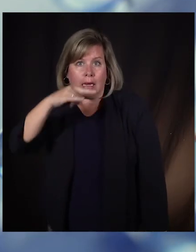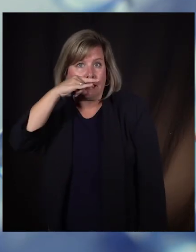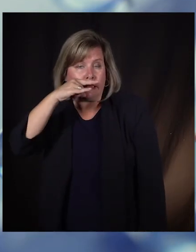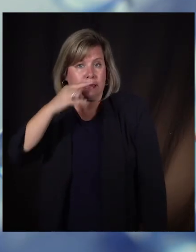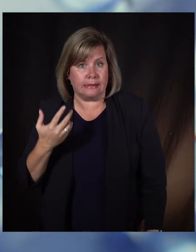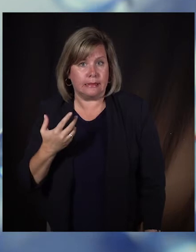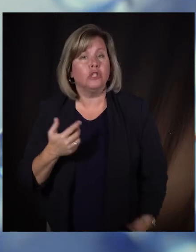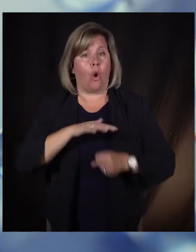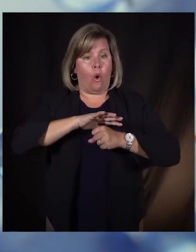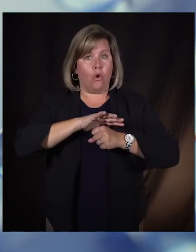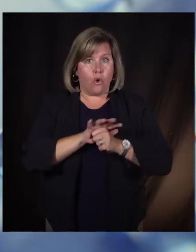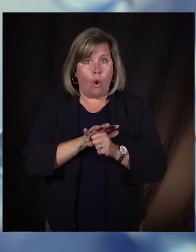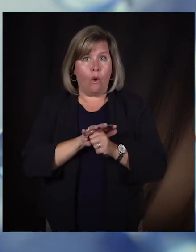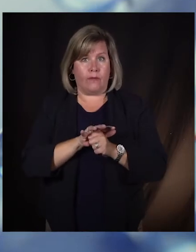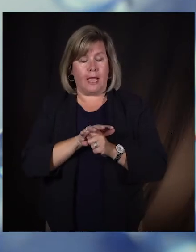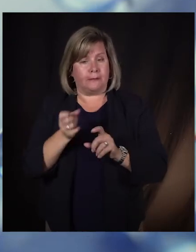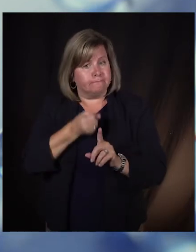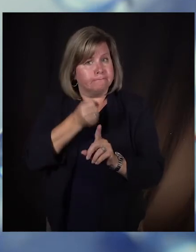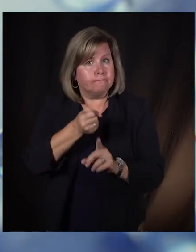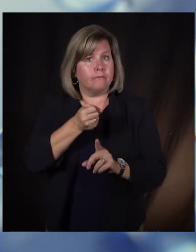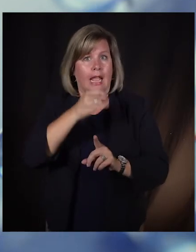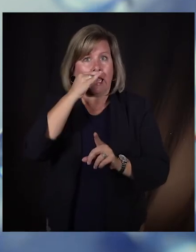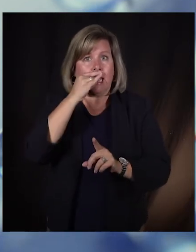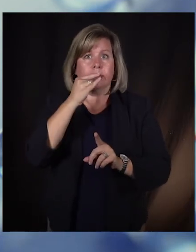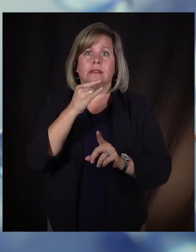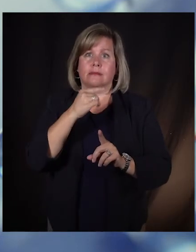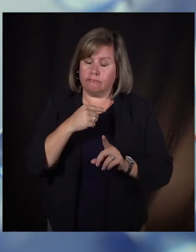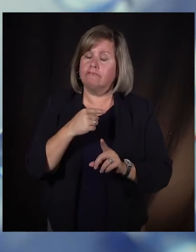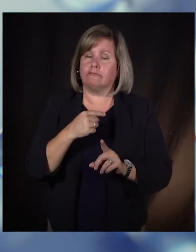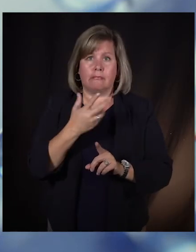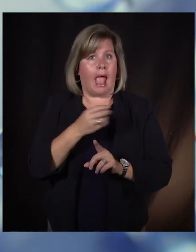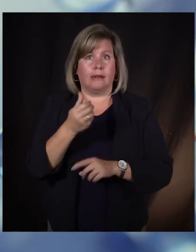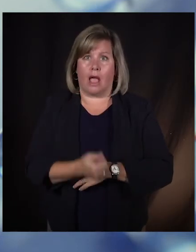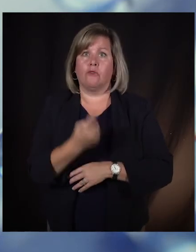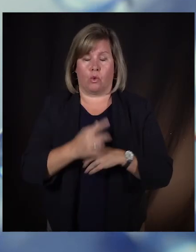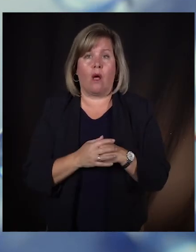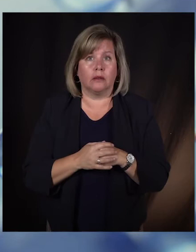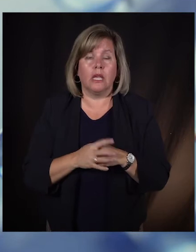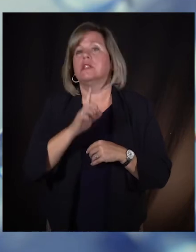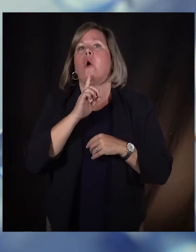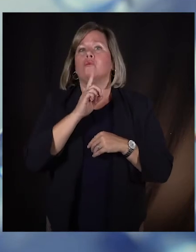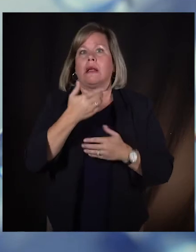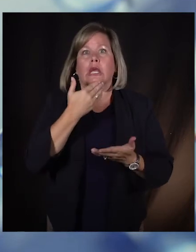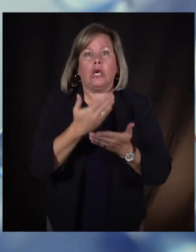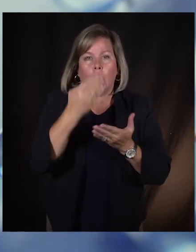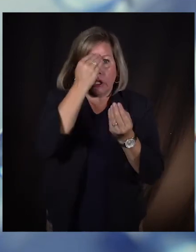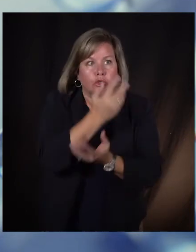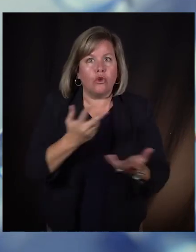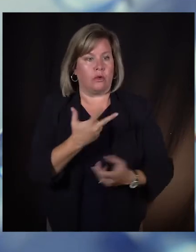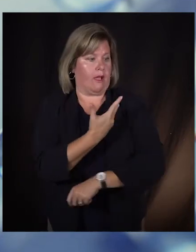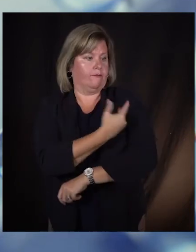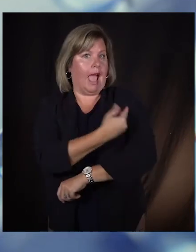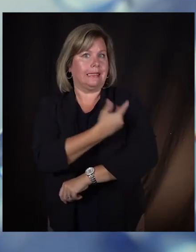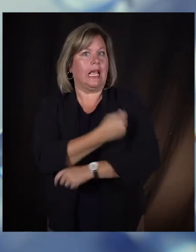as well. It's affecting everyone in the community. The good news is that vaccine does work. It works in reducing the risk